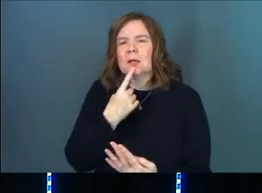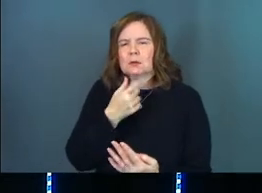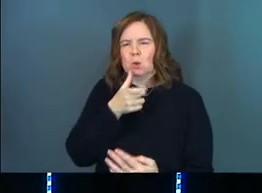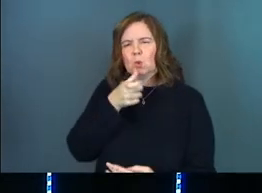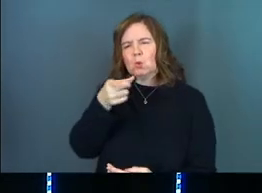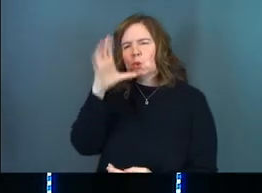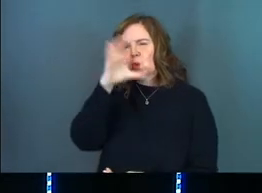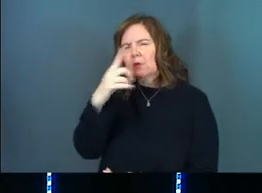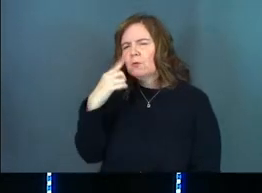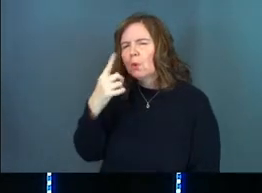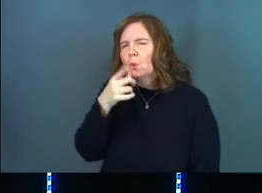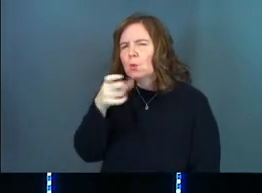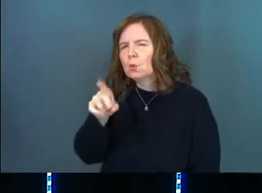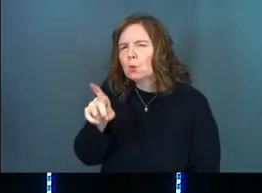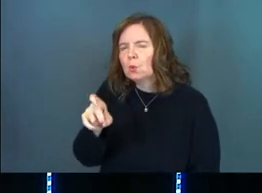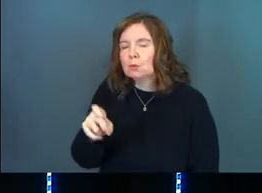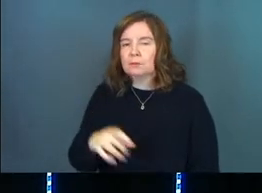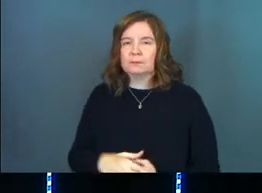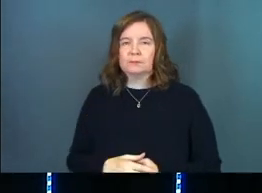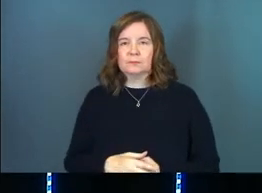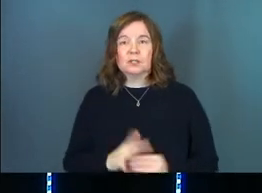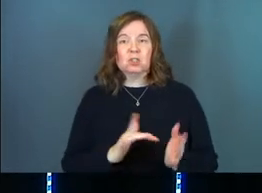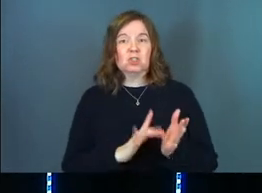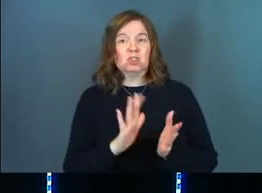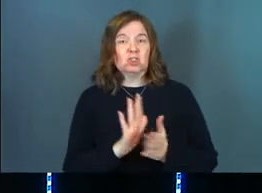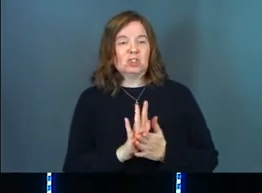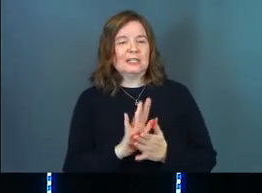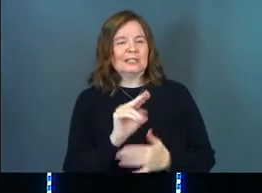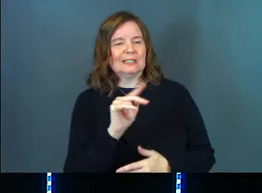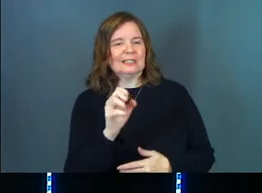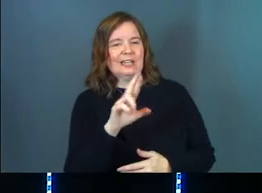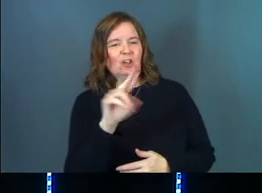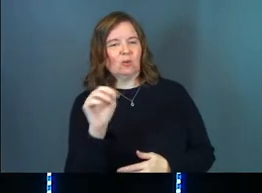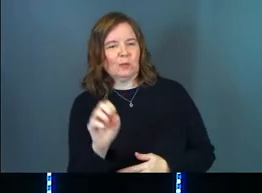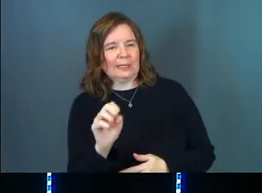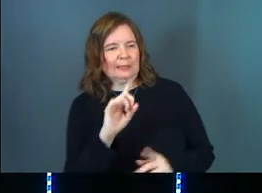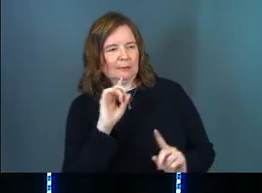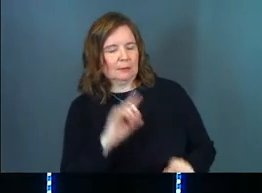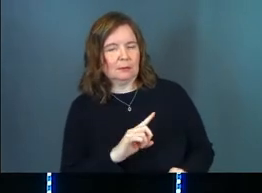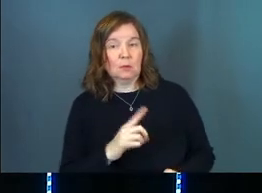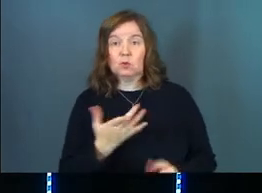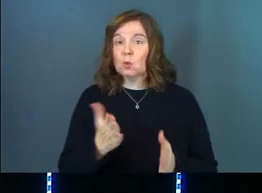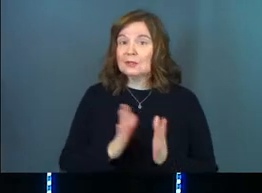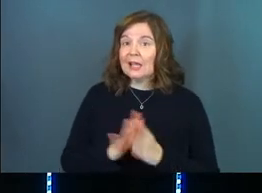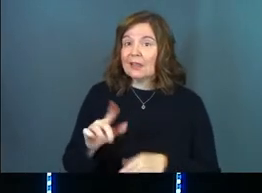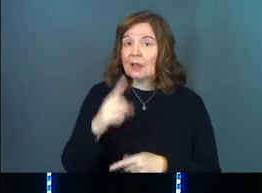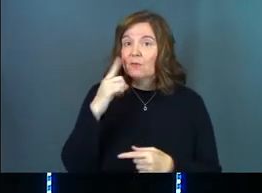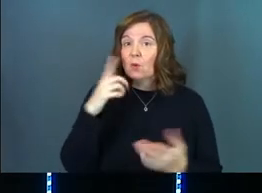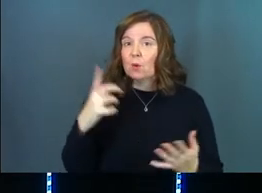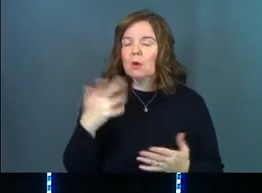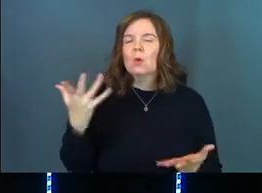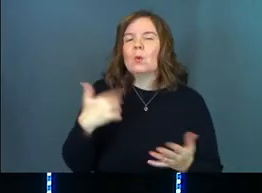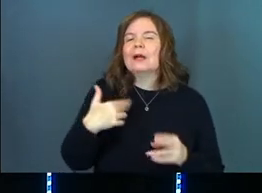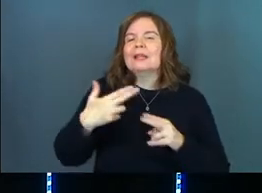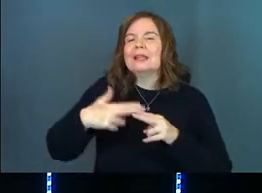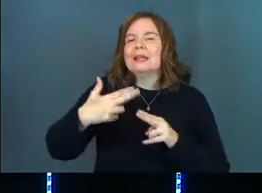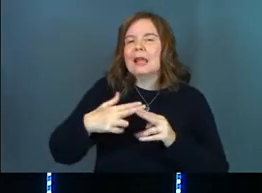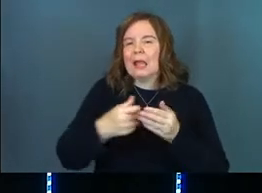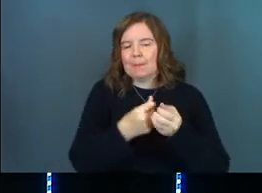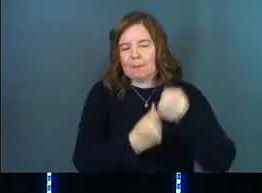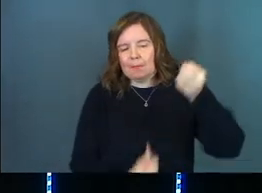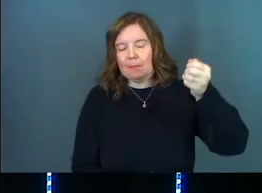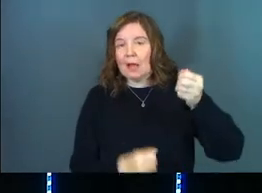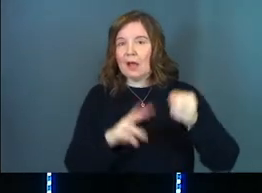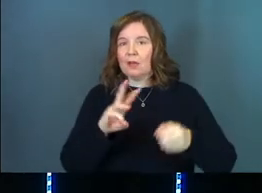Who are you looking for? He asked. Verse 5, Jesus the Nazarene, they replied. What he's asking them for is, what's the name on